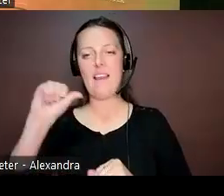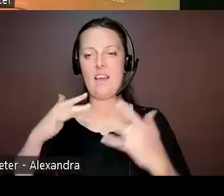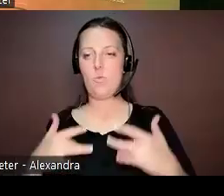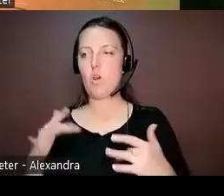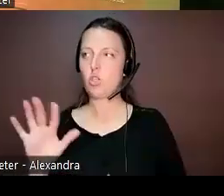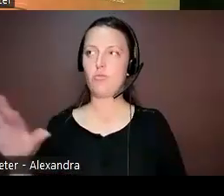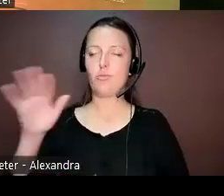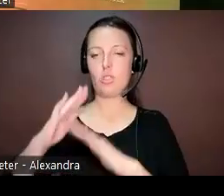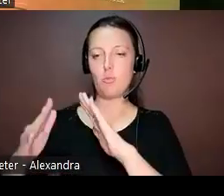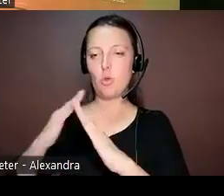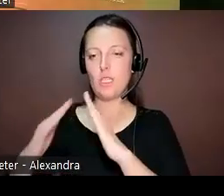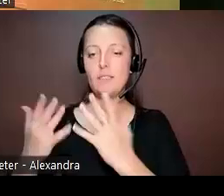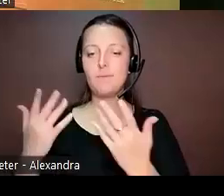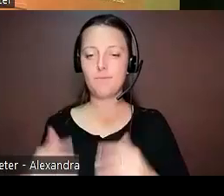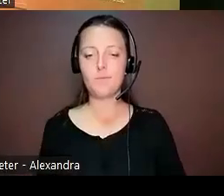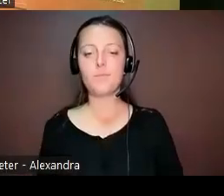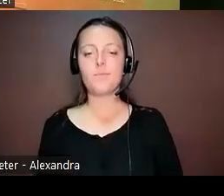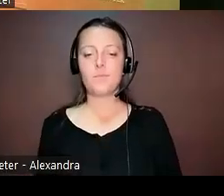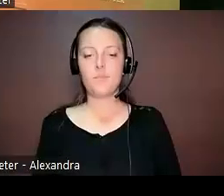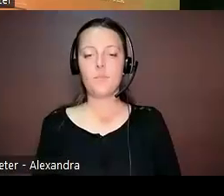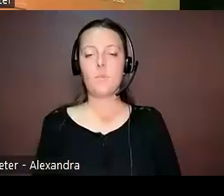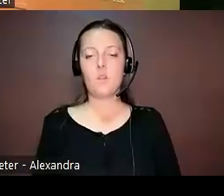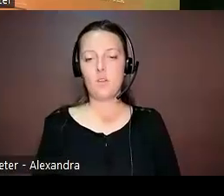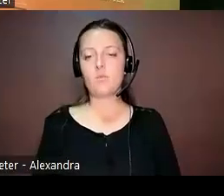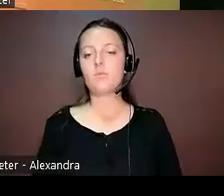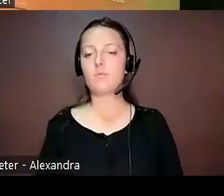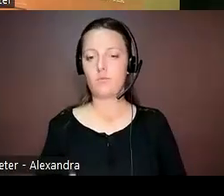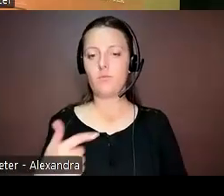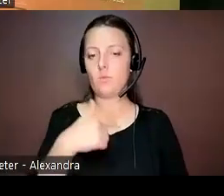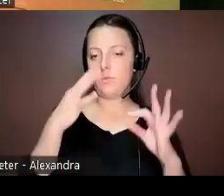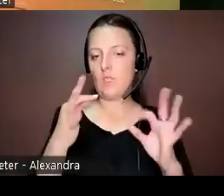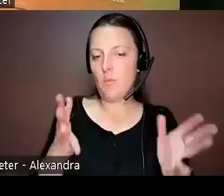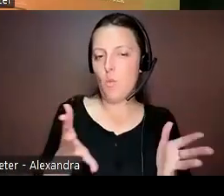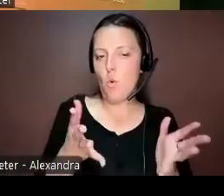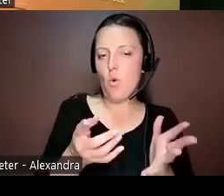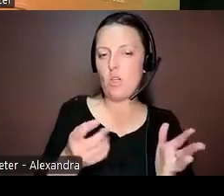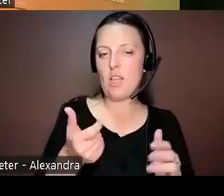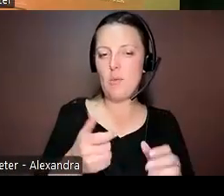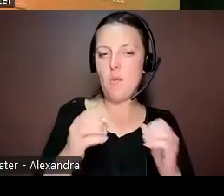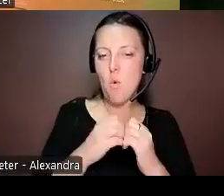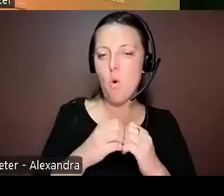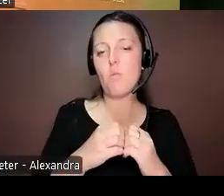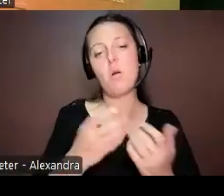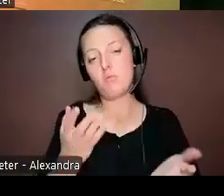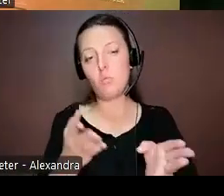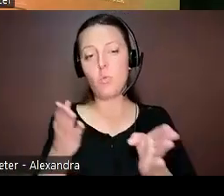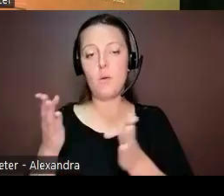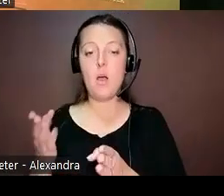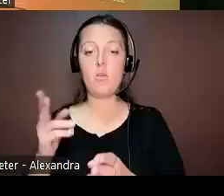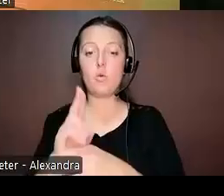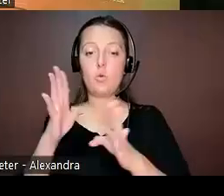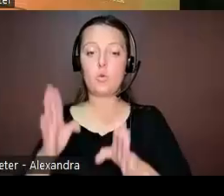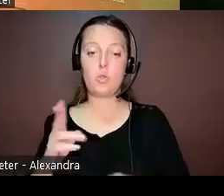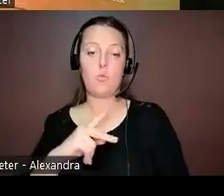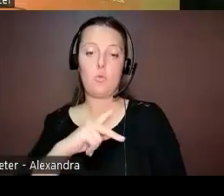about then the personality vulnerability? And we actually did that analysis just this summer. And